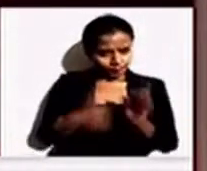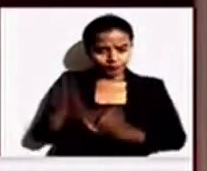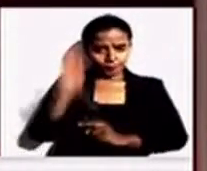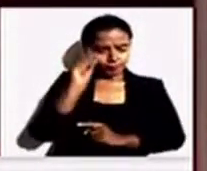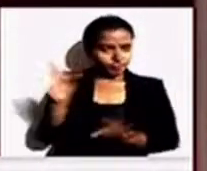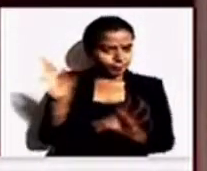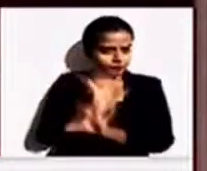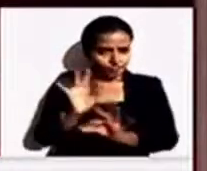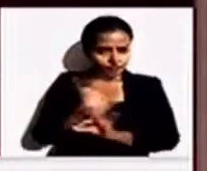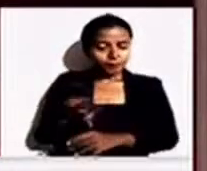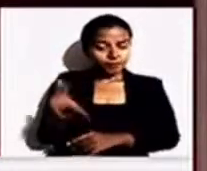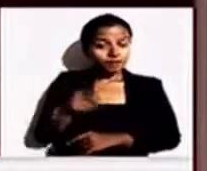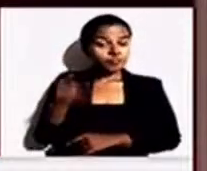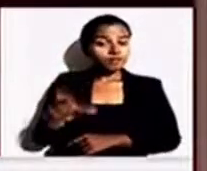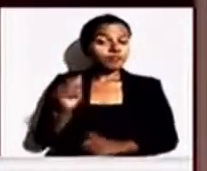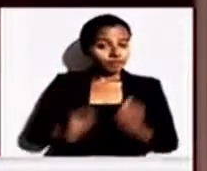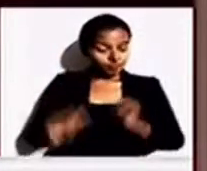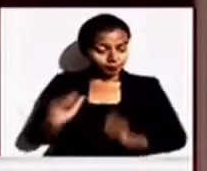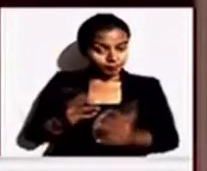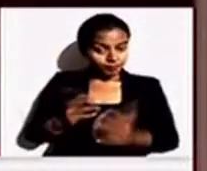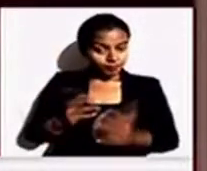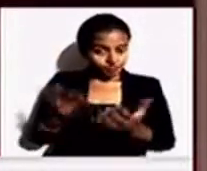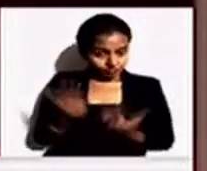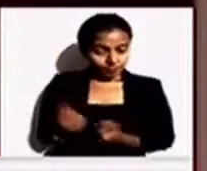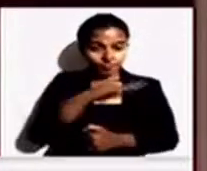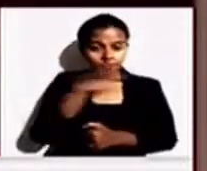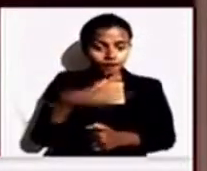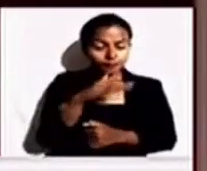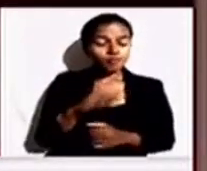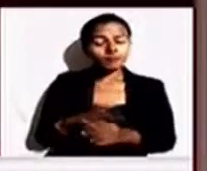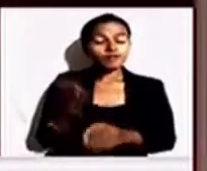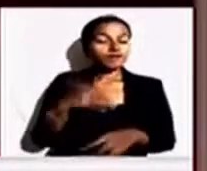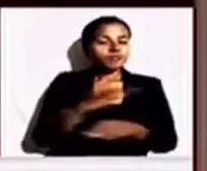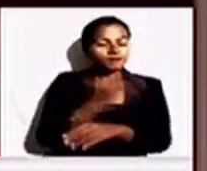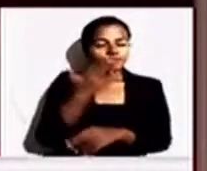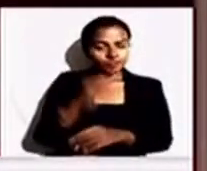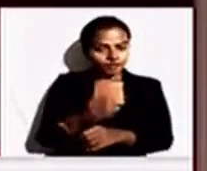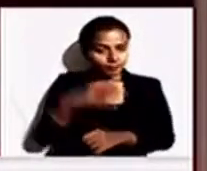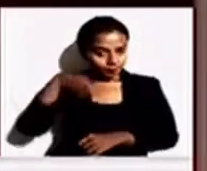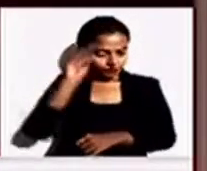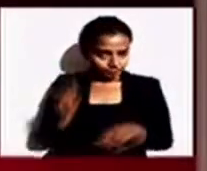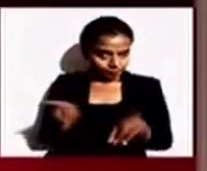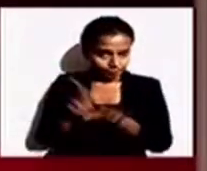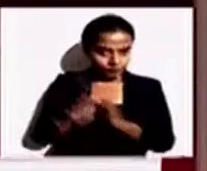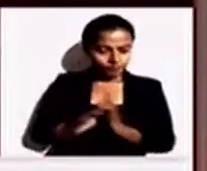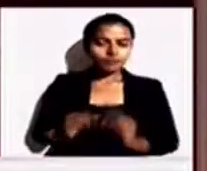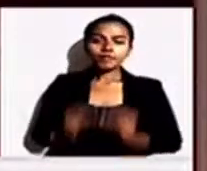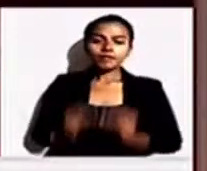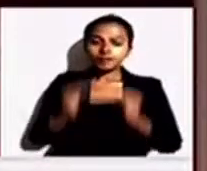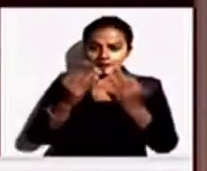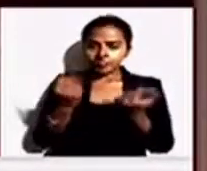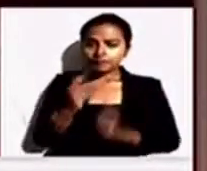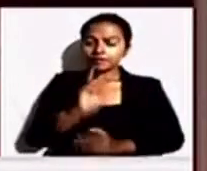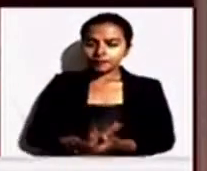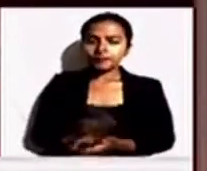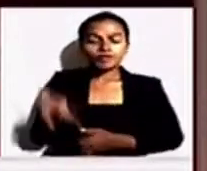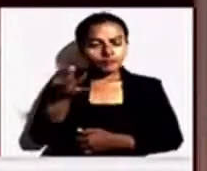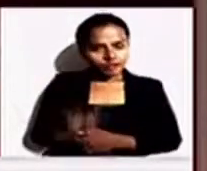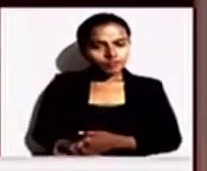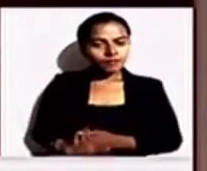our universal primary education and our high literacy levels. But access to